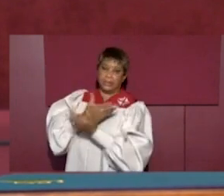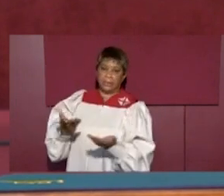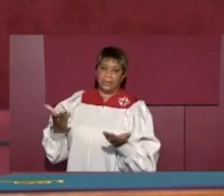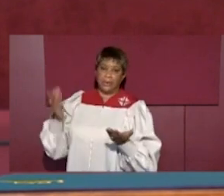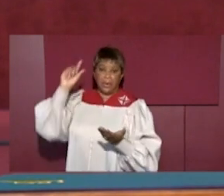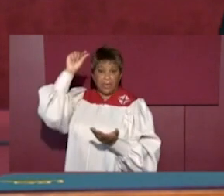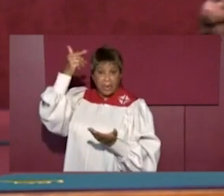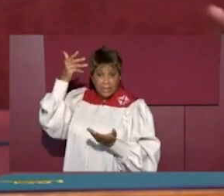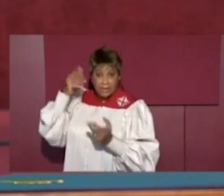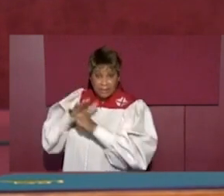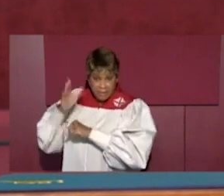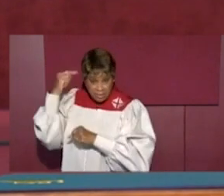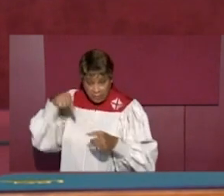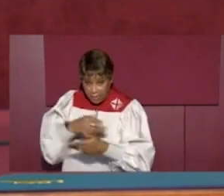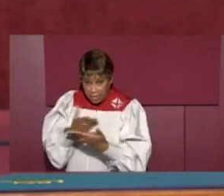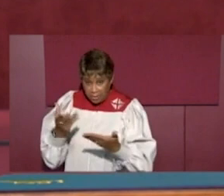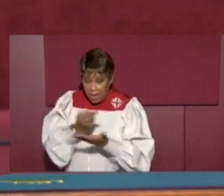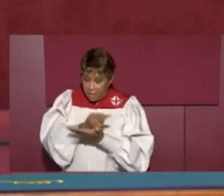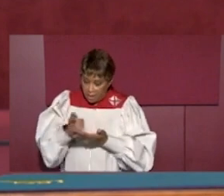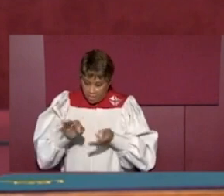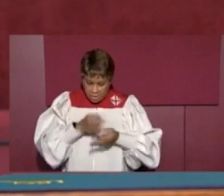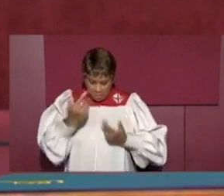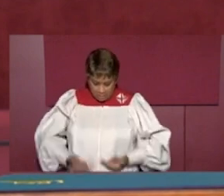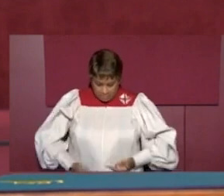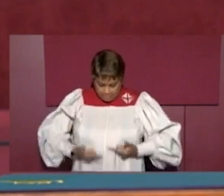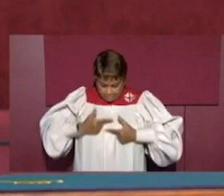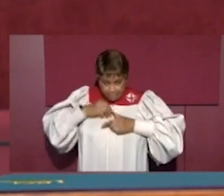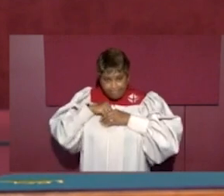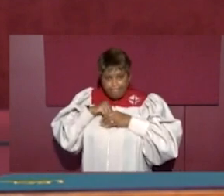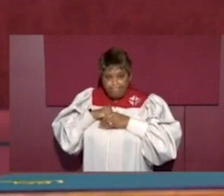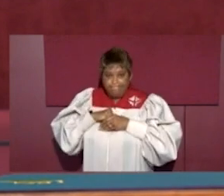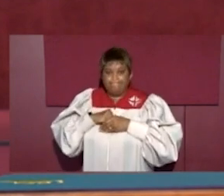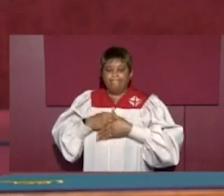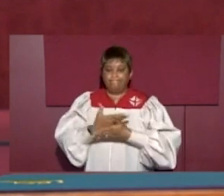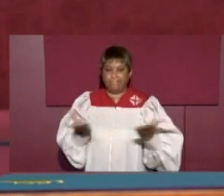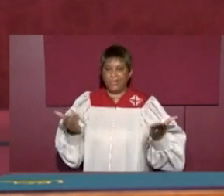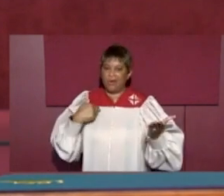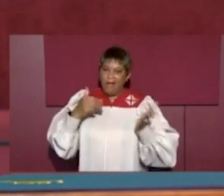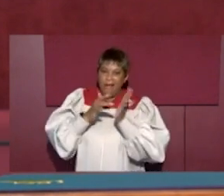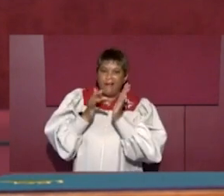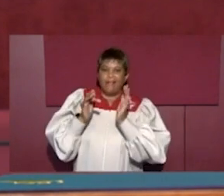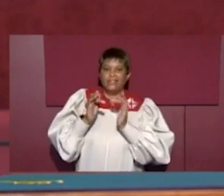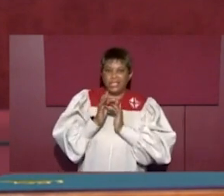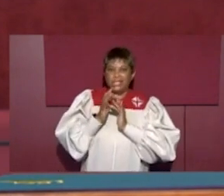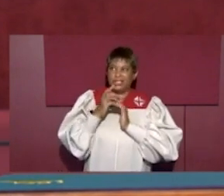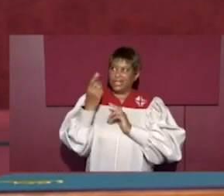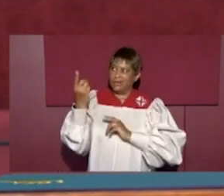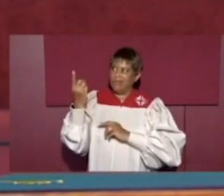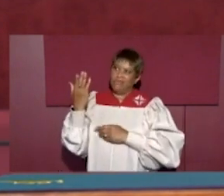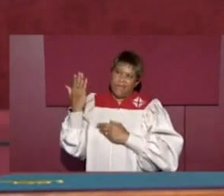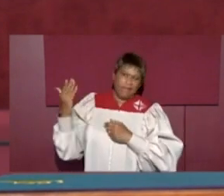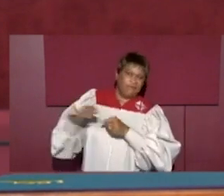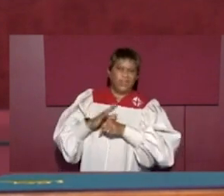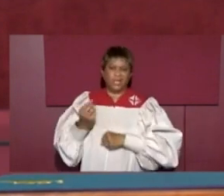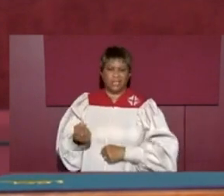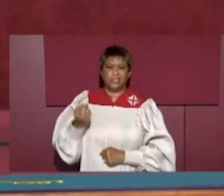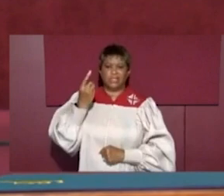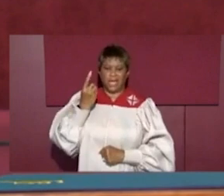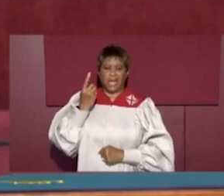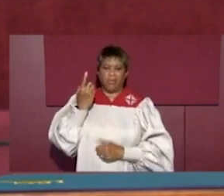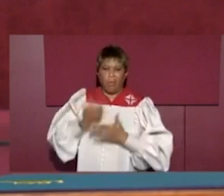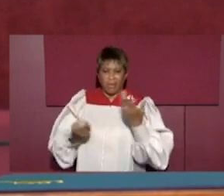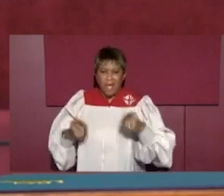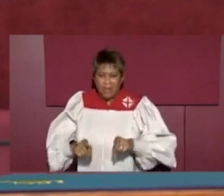you. You have the Holy Spirit dwelling on the inside of you. You have Jesus who can be touched with the feeling of your